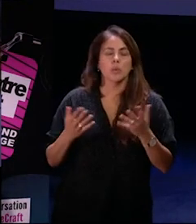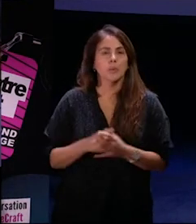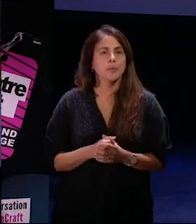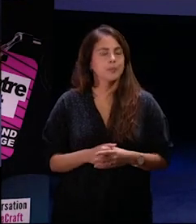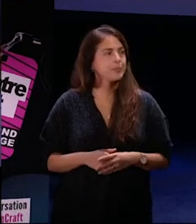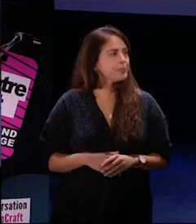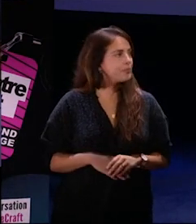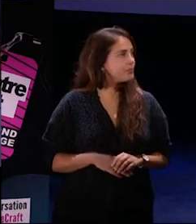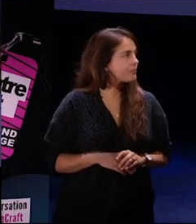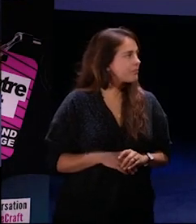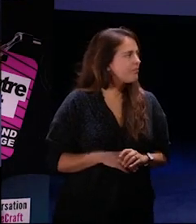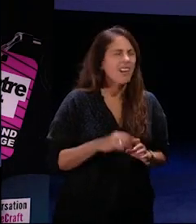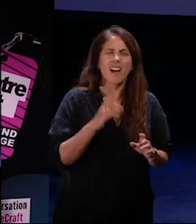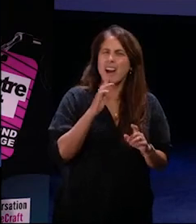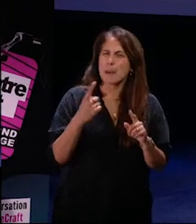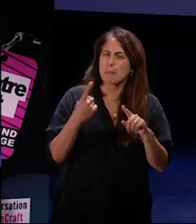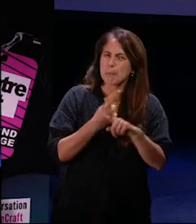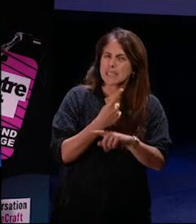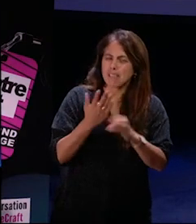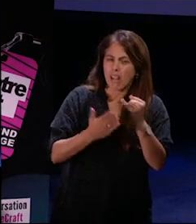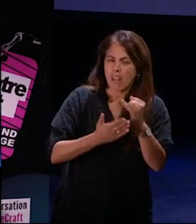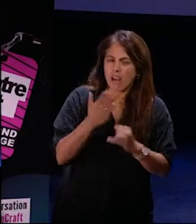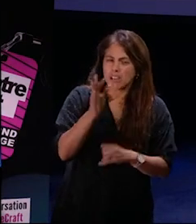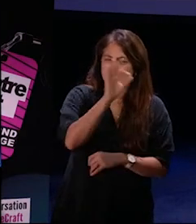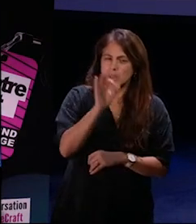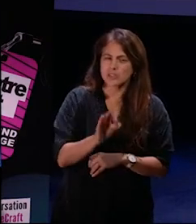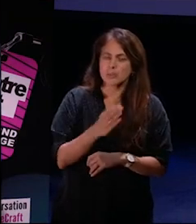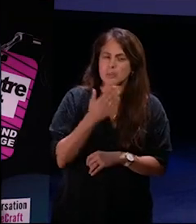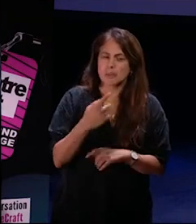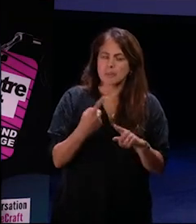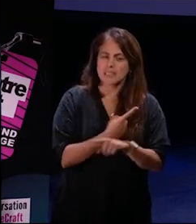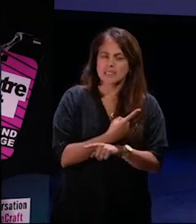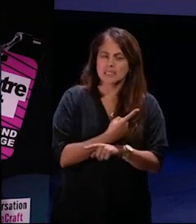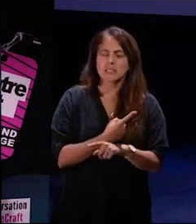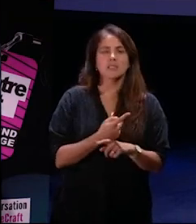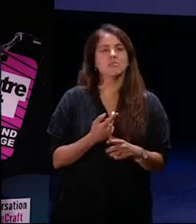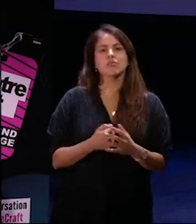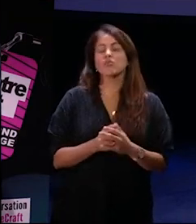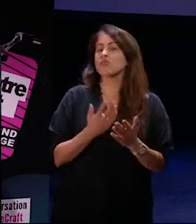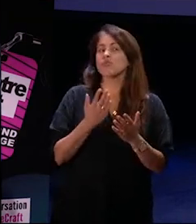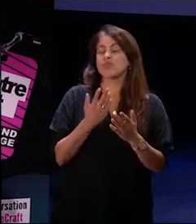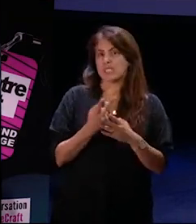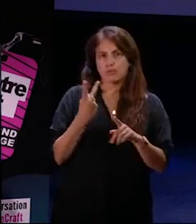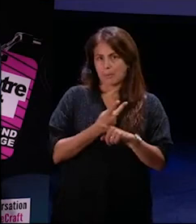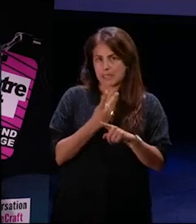yeah. I didn't quite hear the last bit of your question, please. Sorry. Just balancing,